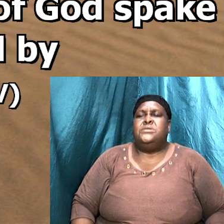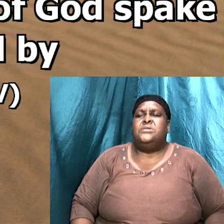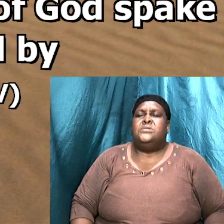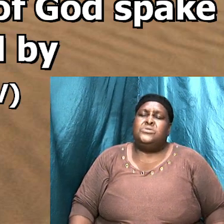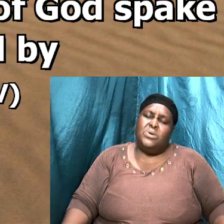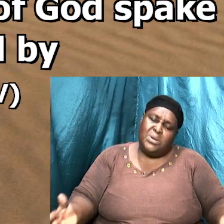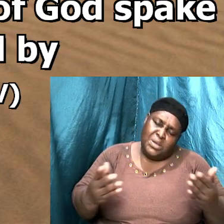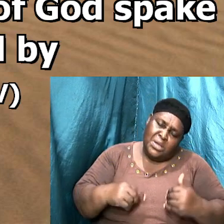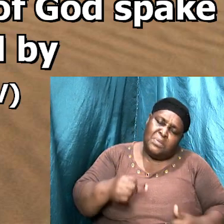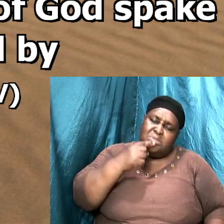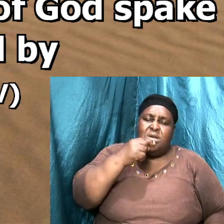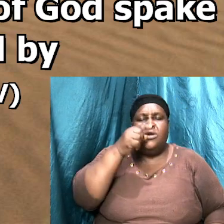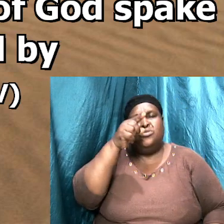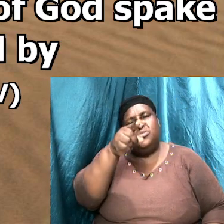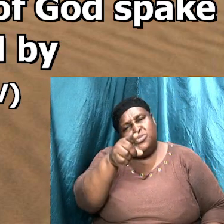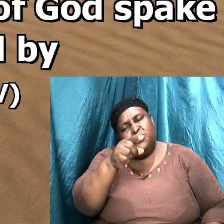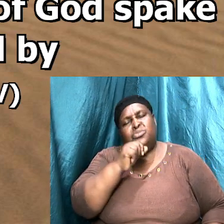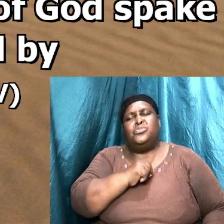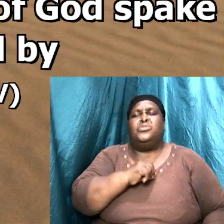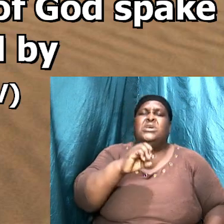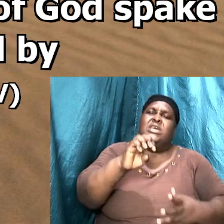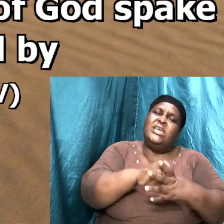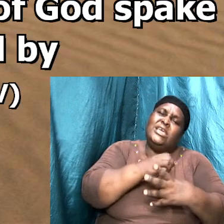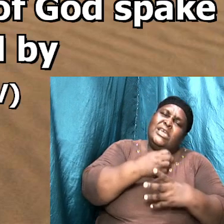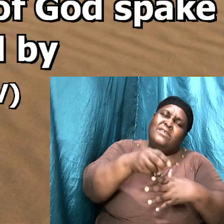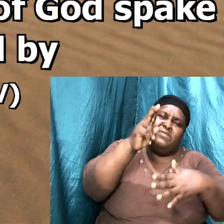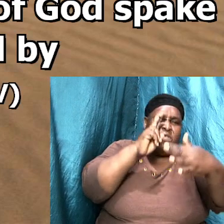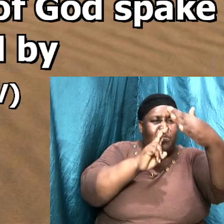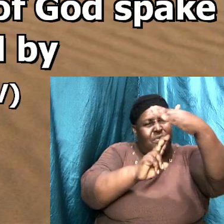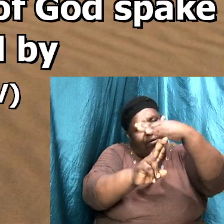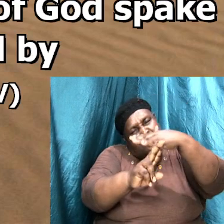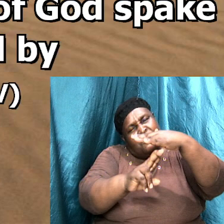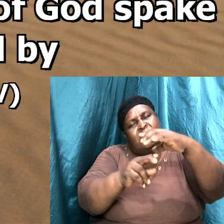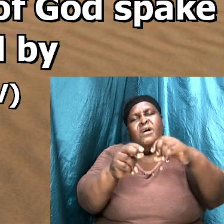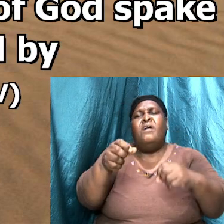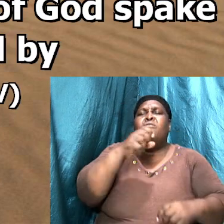So here am I telling you that, look here, even the prophets of old,